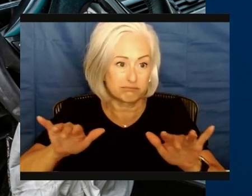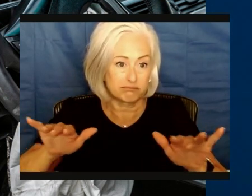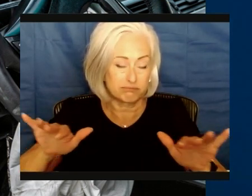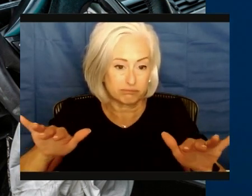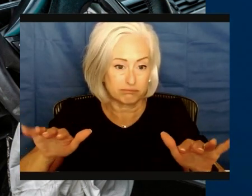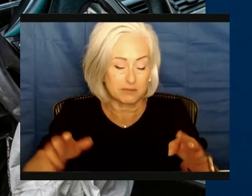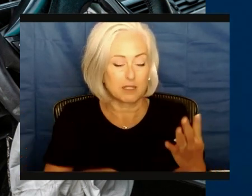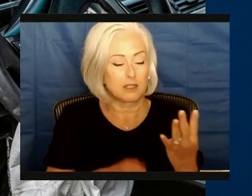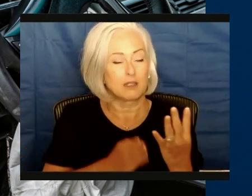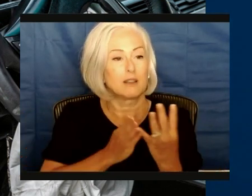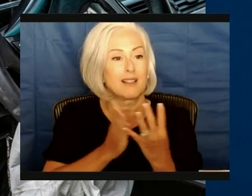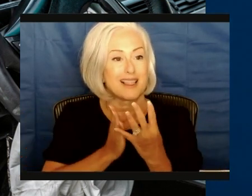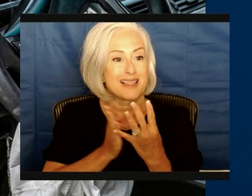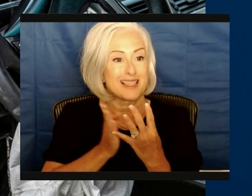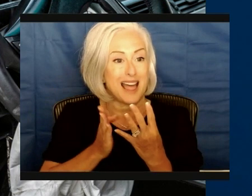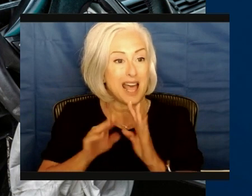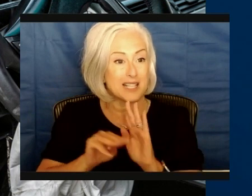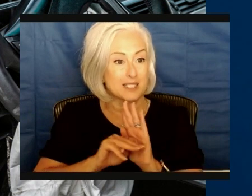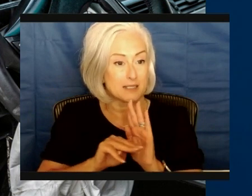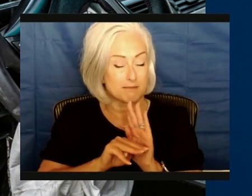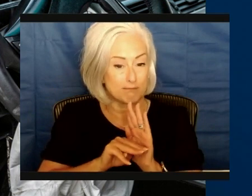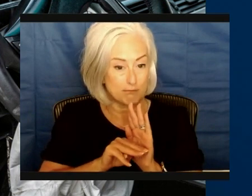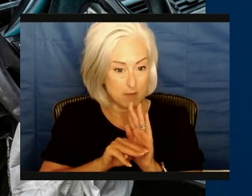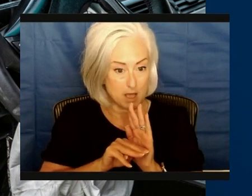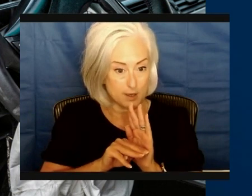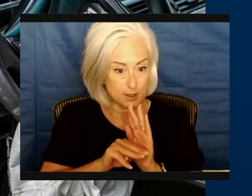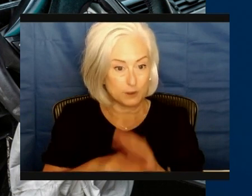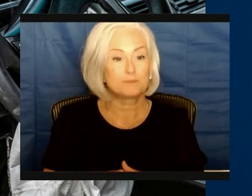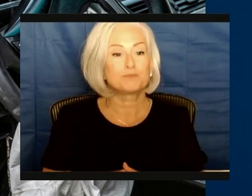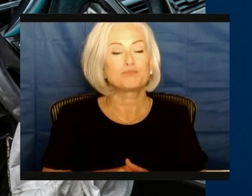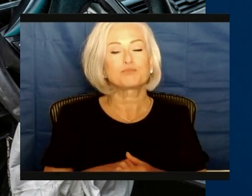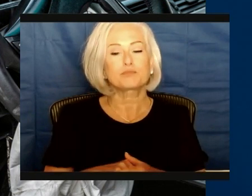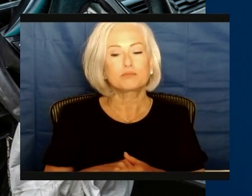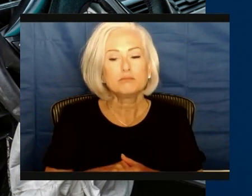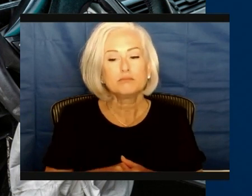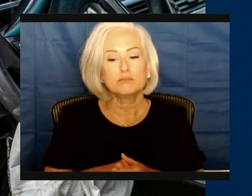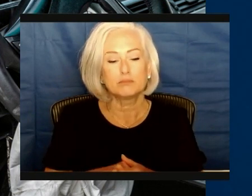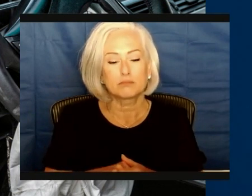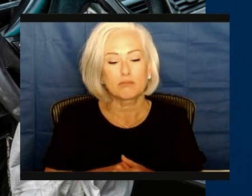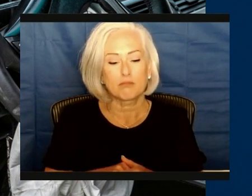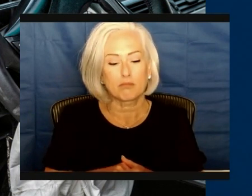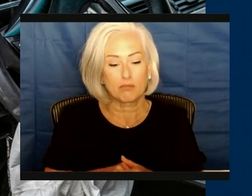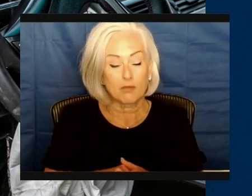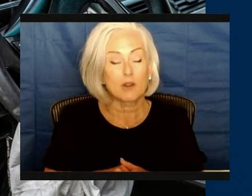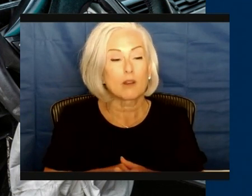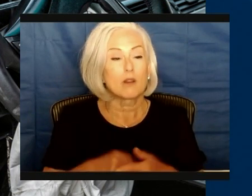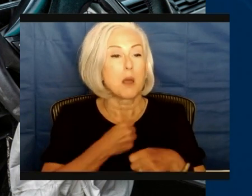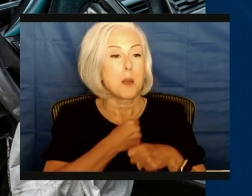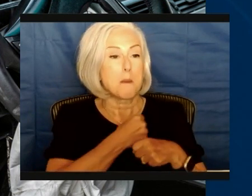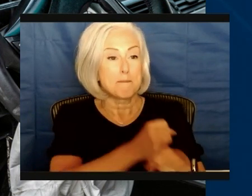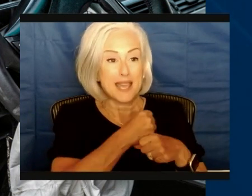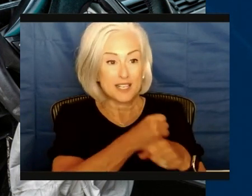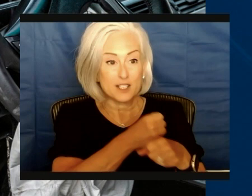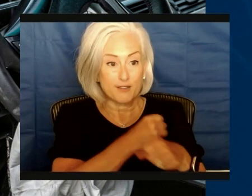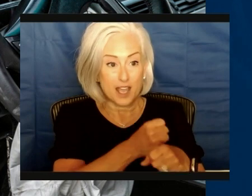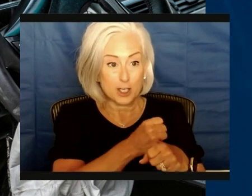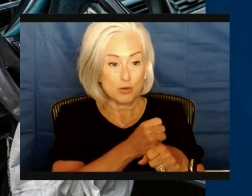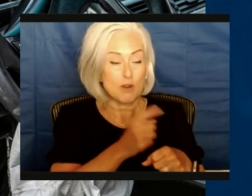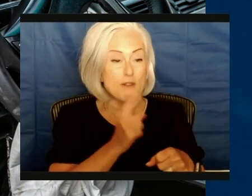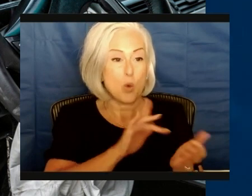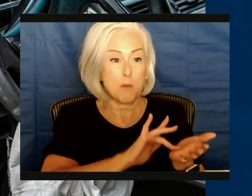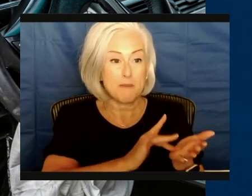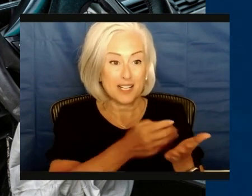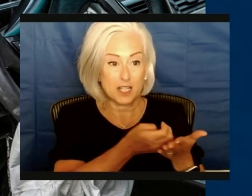to look into is the model for partnership. This is collaborative partnership between manufacturers of medical equipment